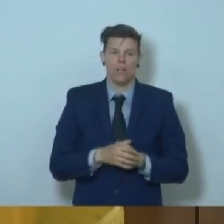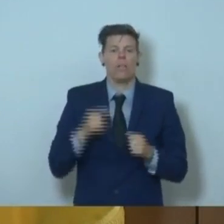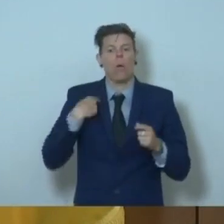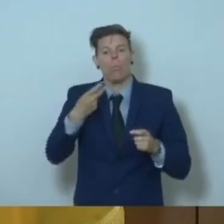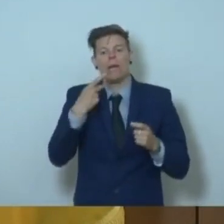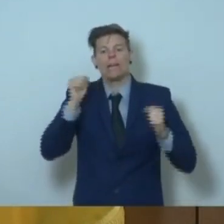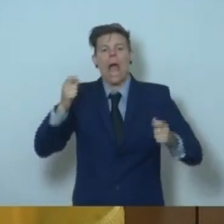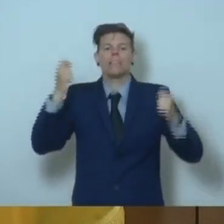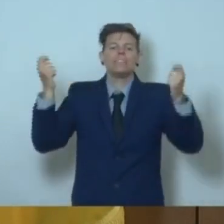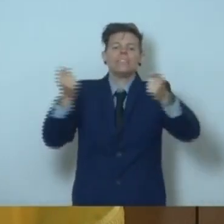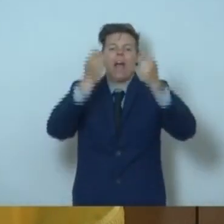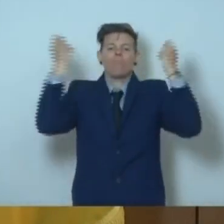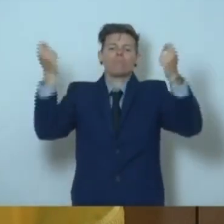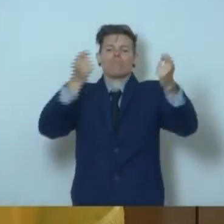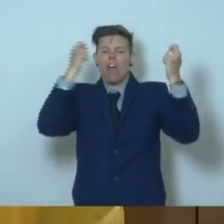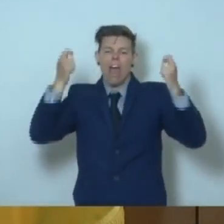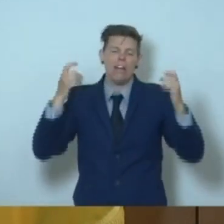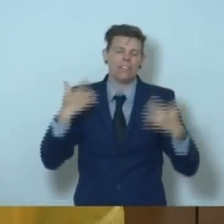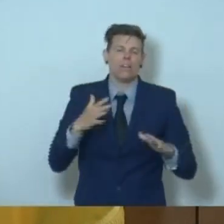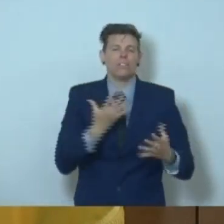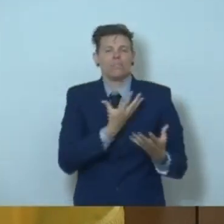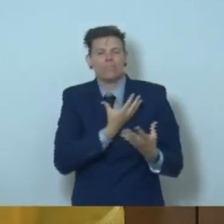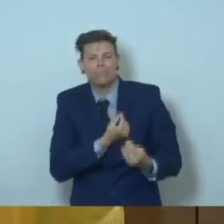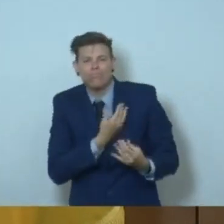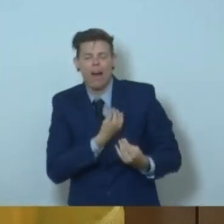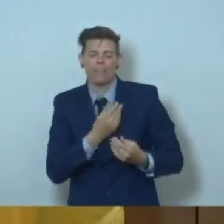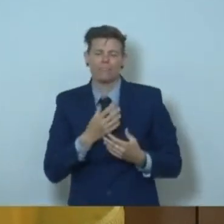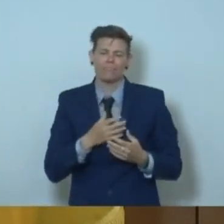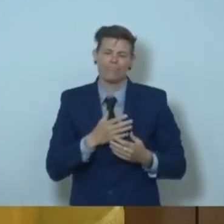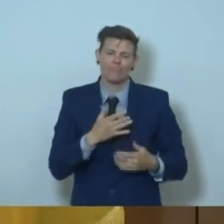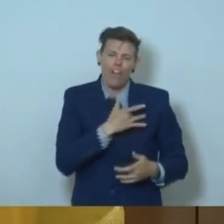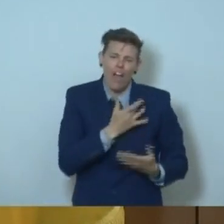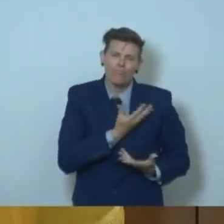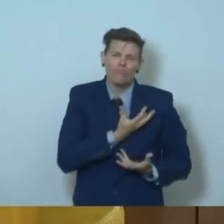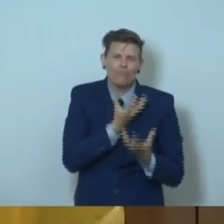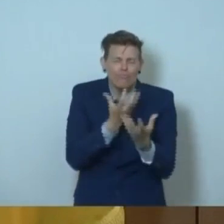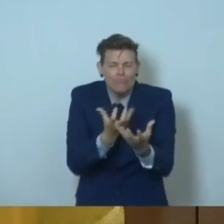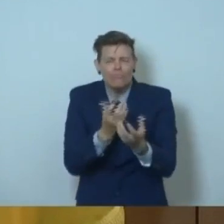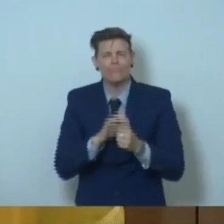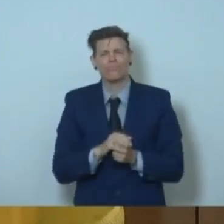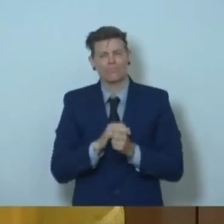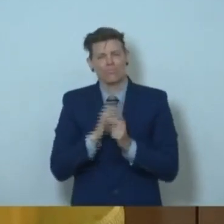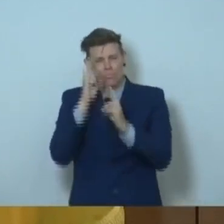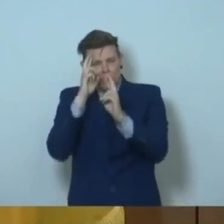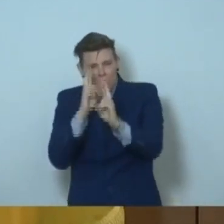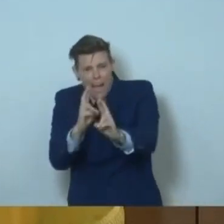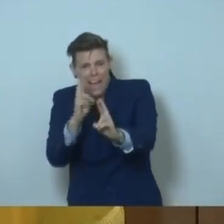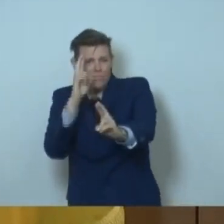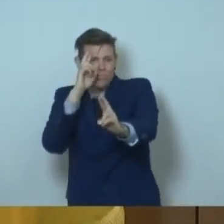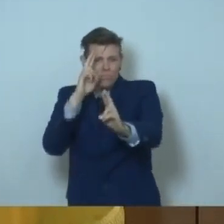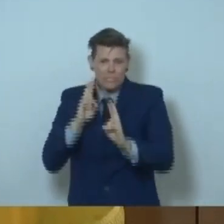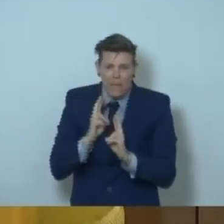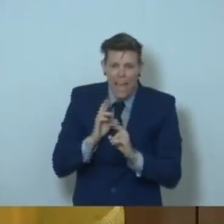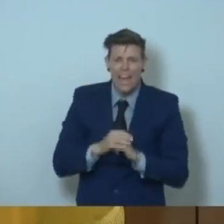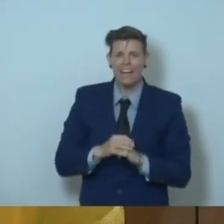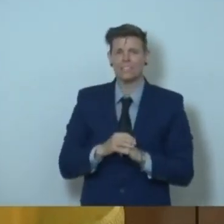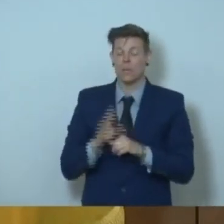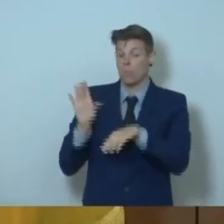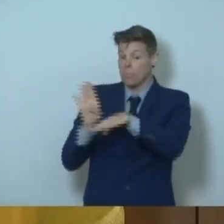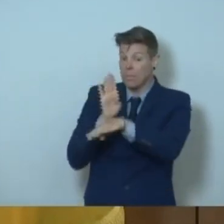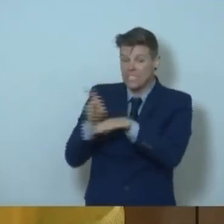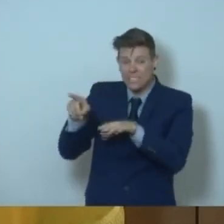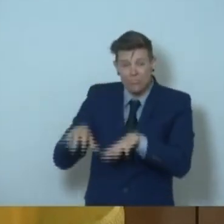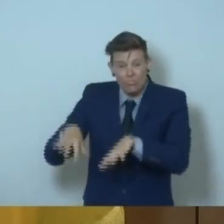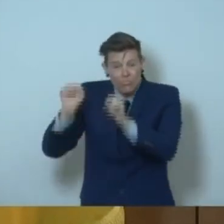and respect, how everybody did more than their part, who businesses that stepped up, by individuals who are still